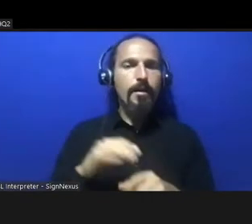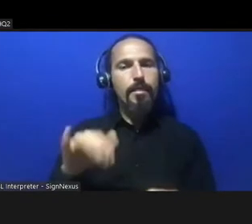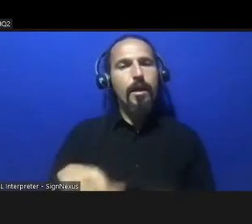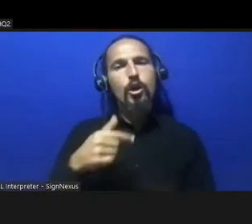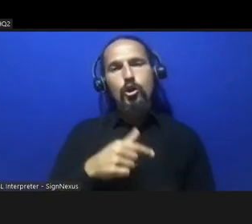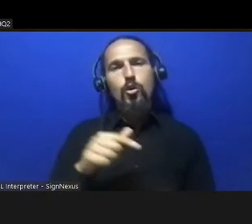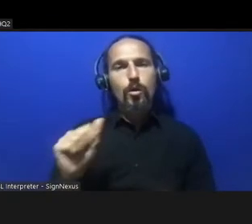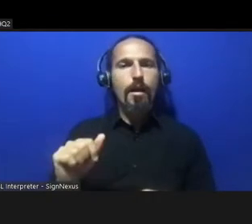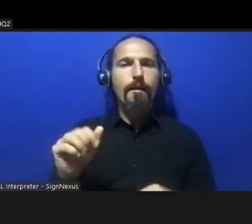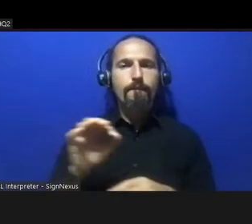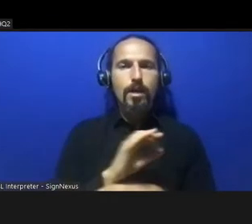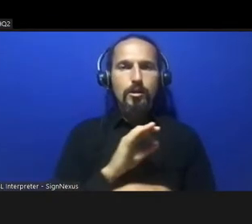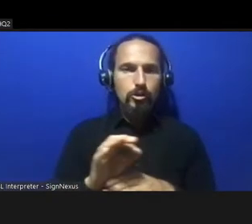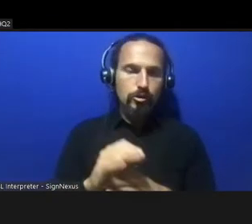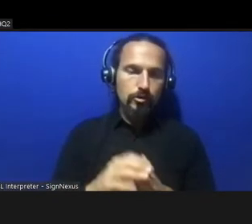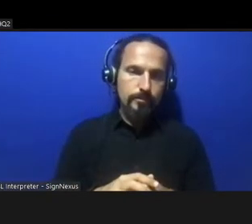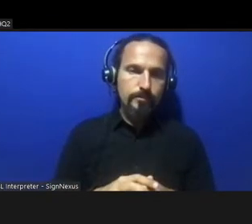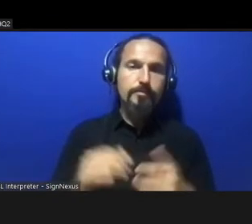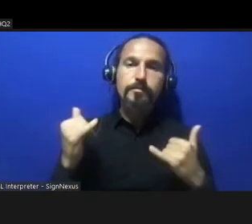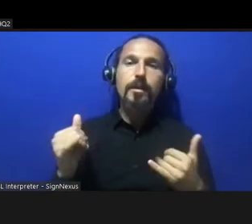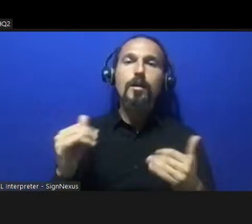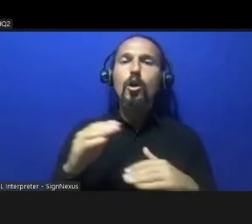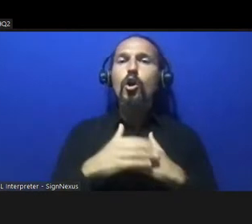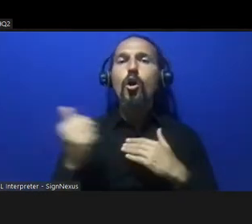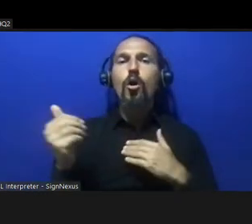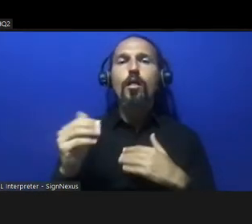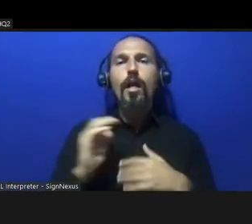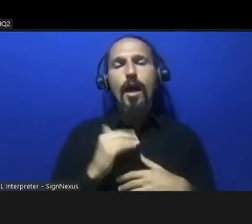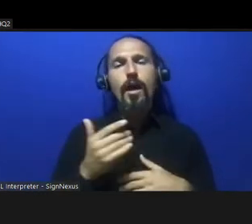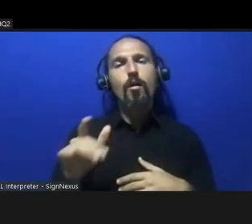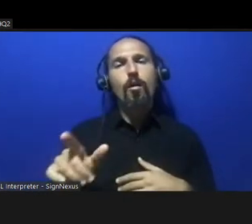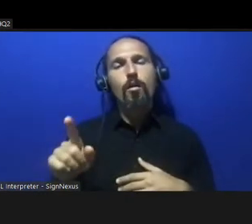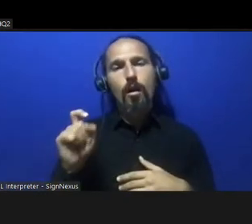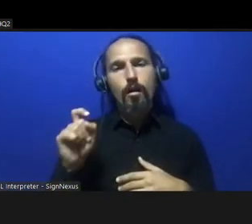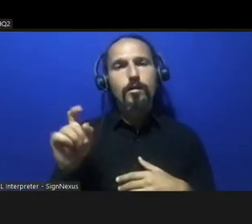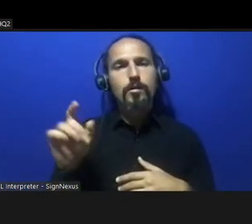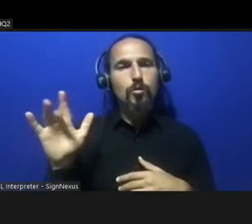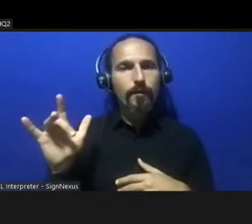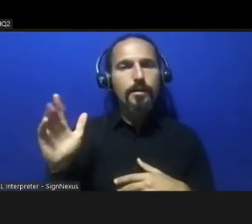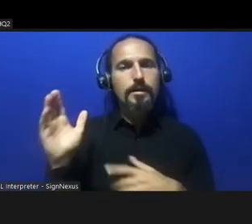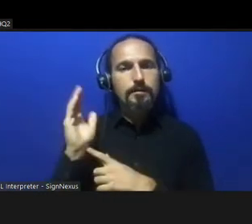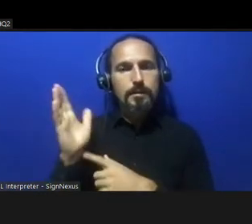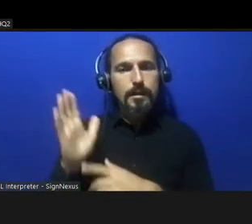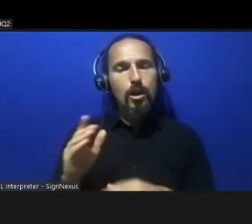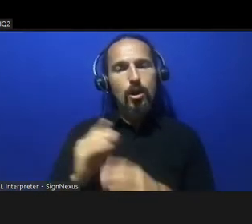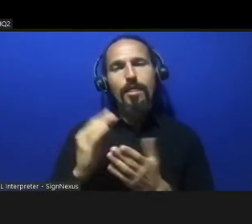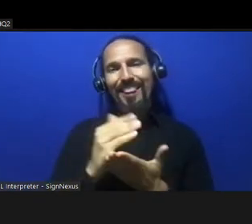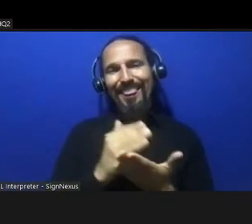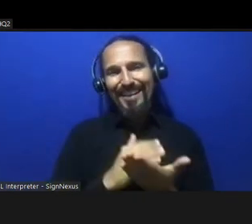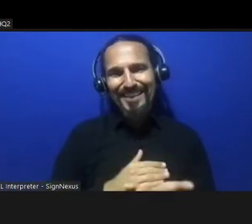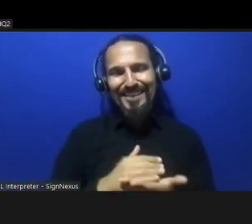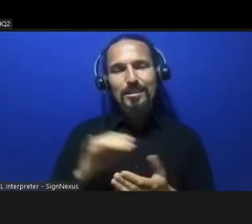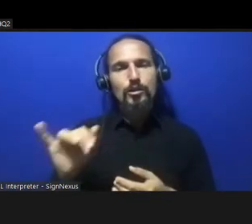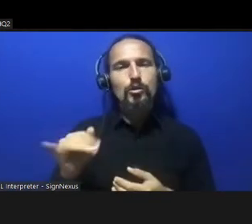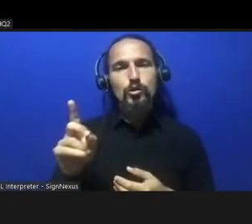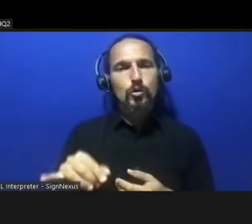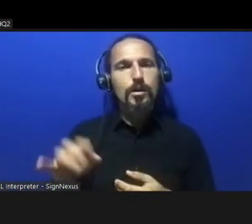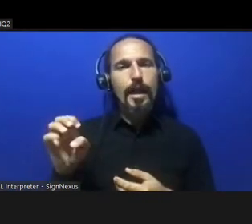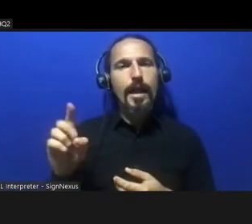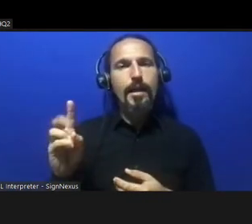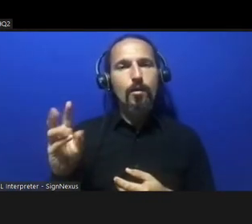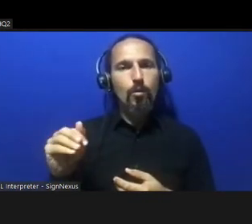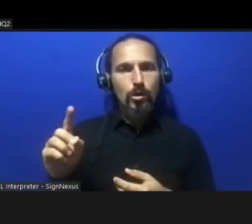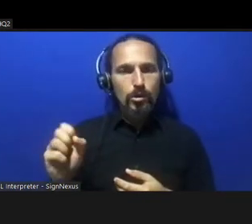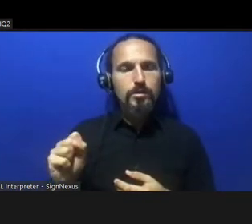function we'll now call our 125th speaker on the list judy edwards